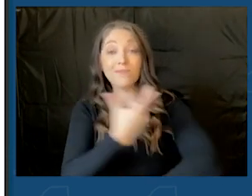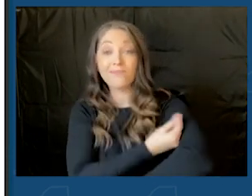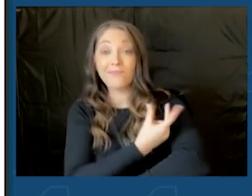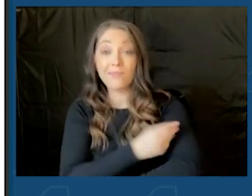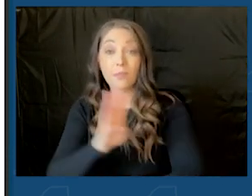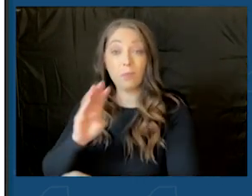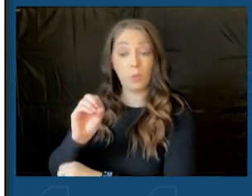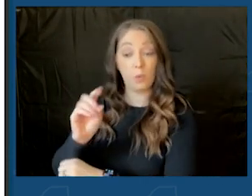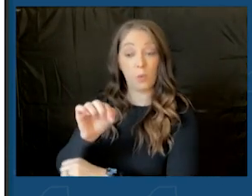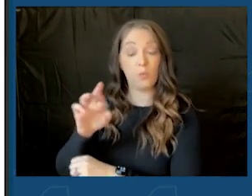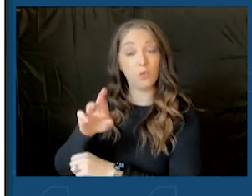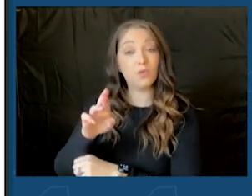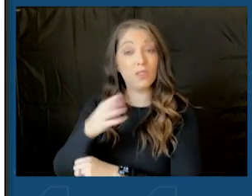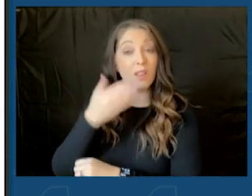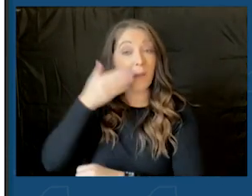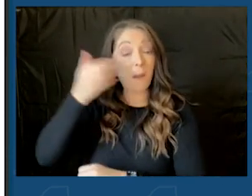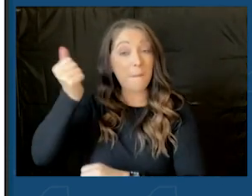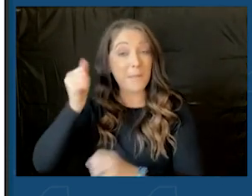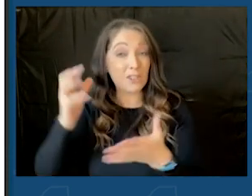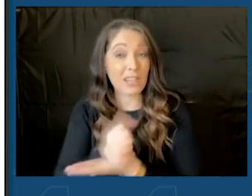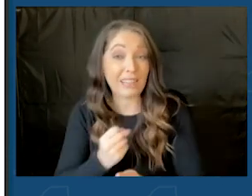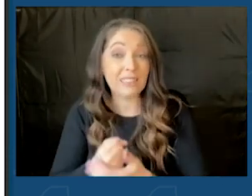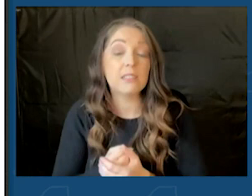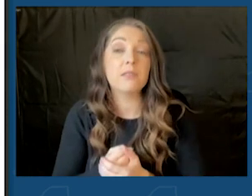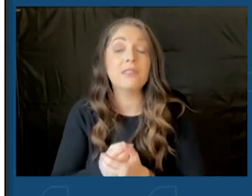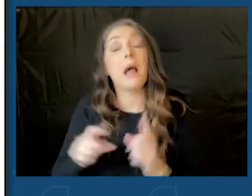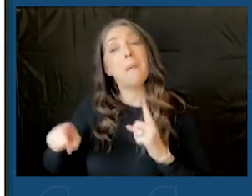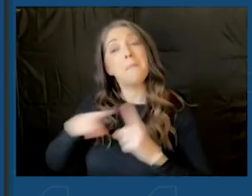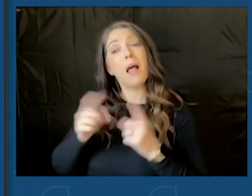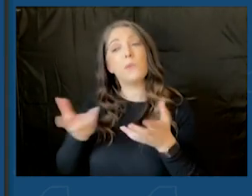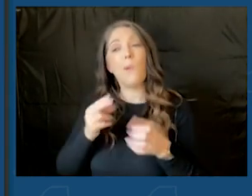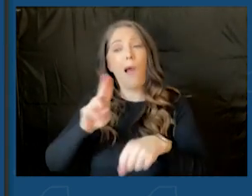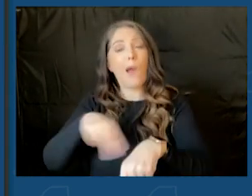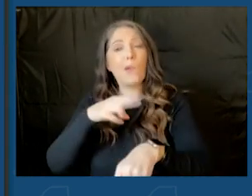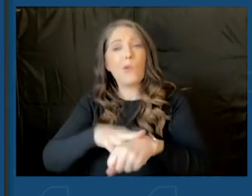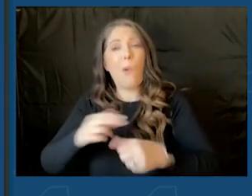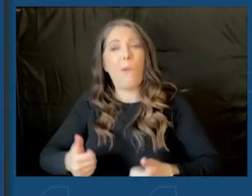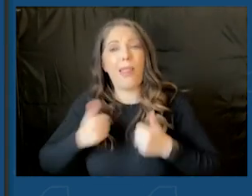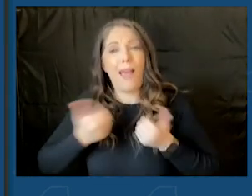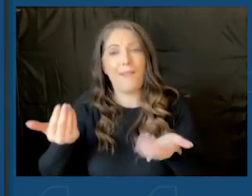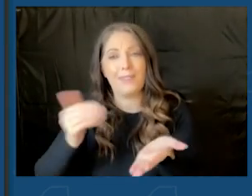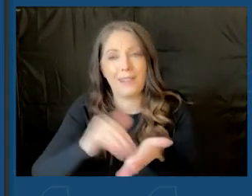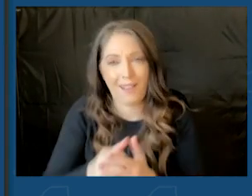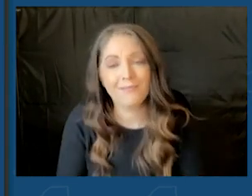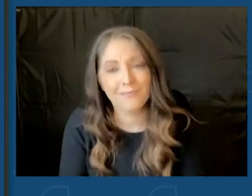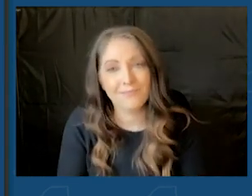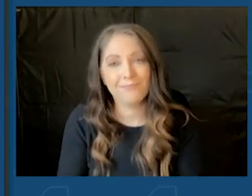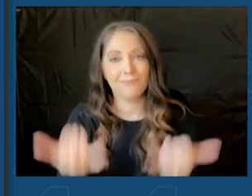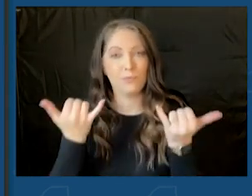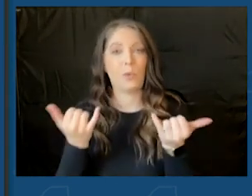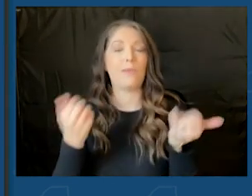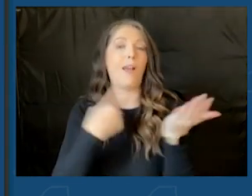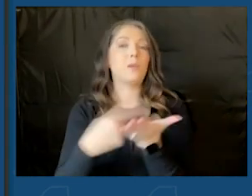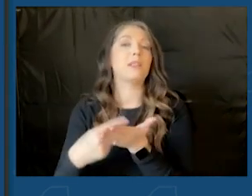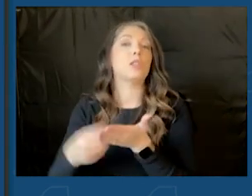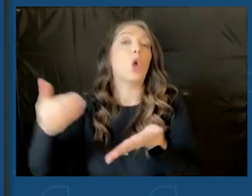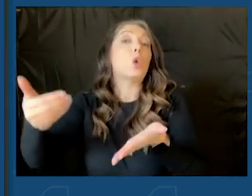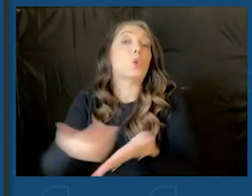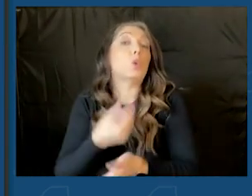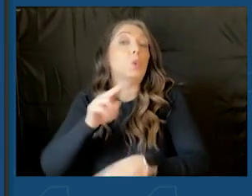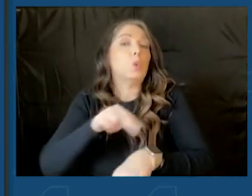also we have to restore some normalcy to our lives. And so we'll be talking about a new normal starting